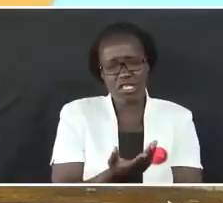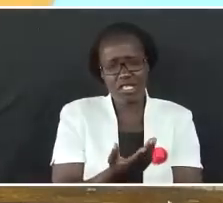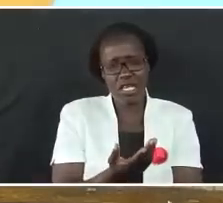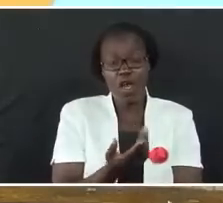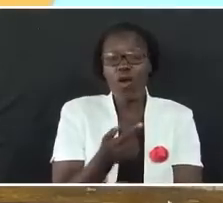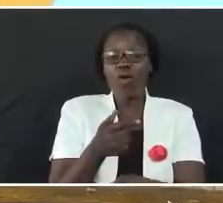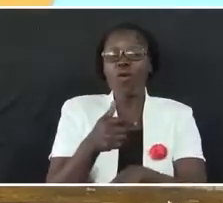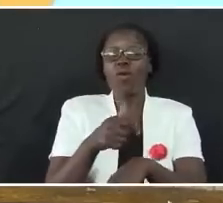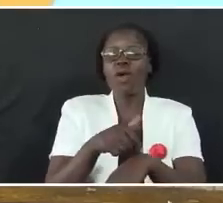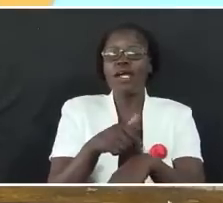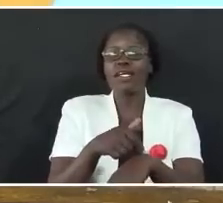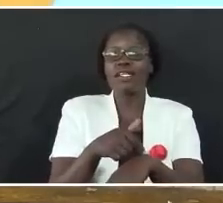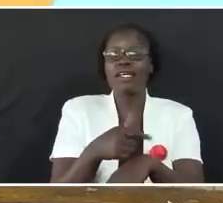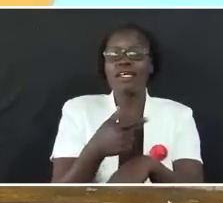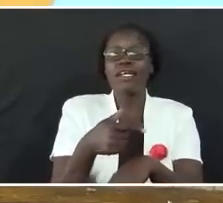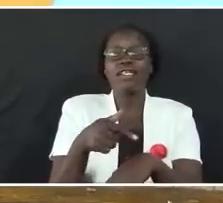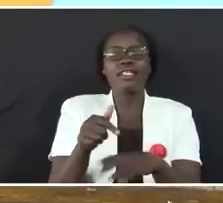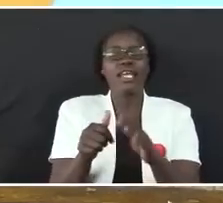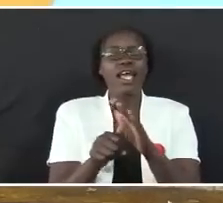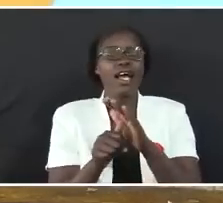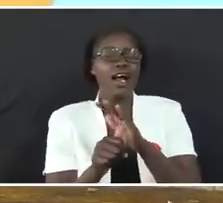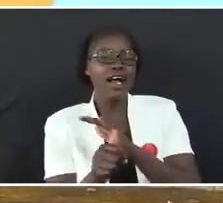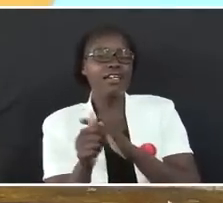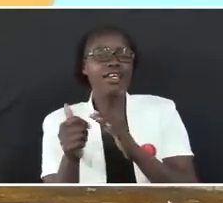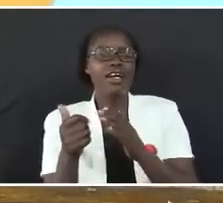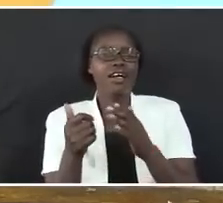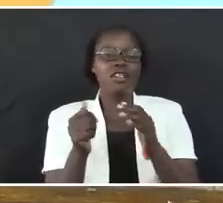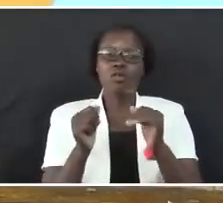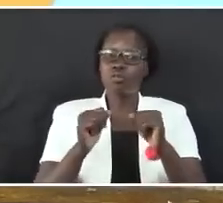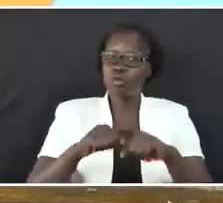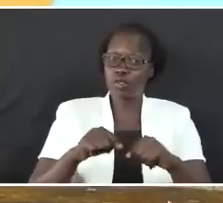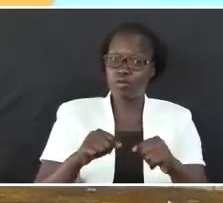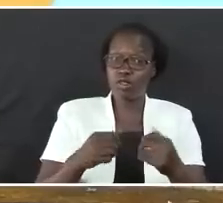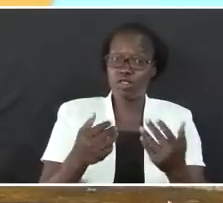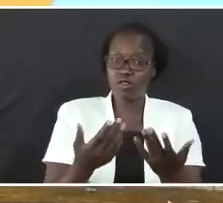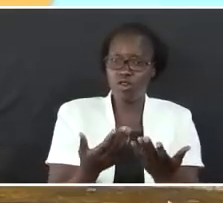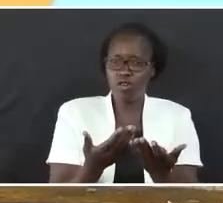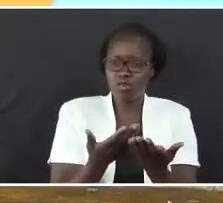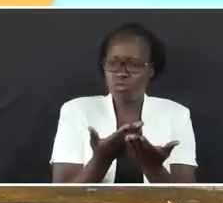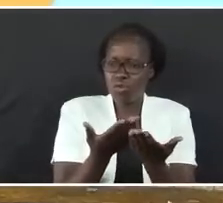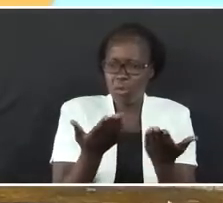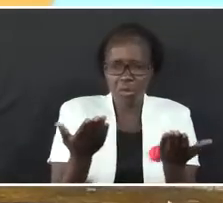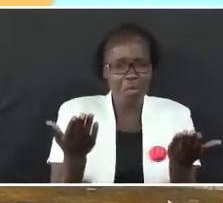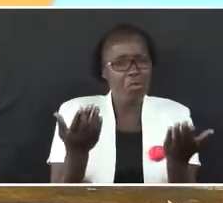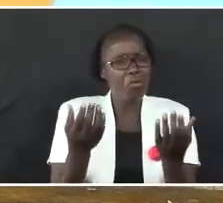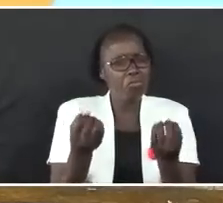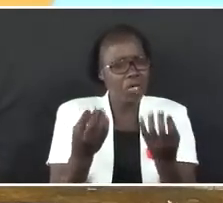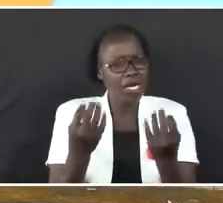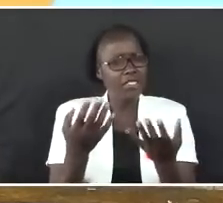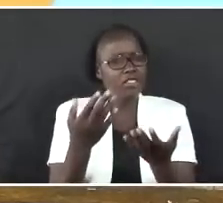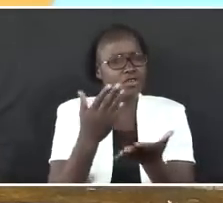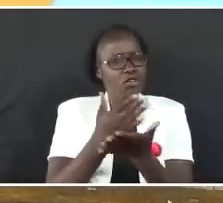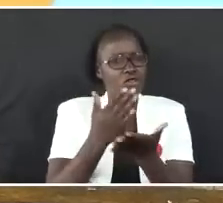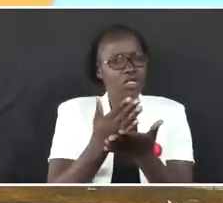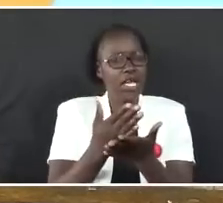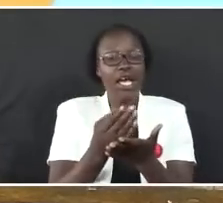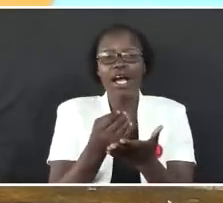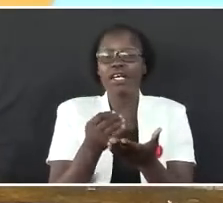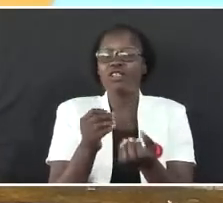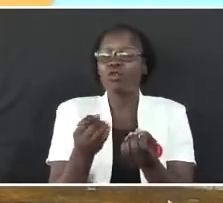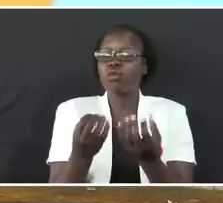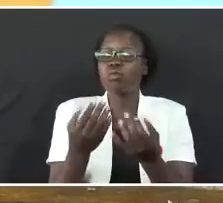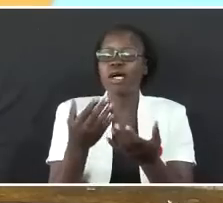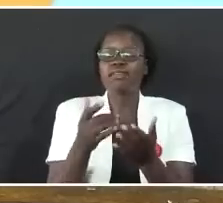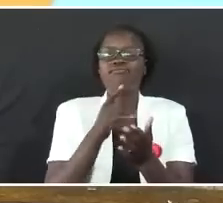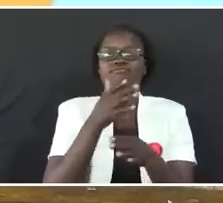when they are the depositories of so much truth and so much light.